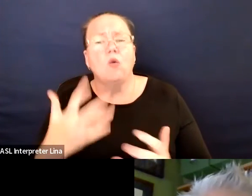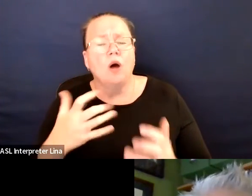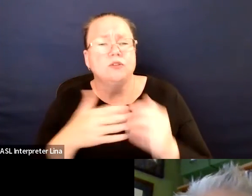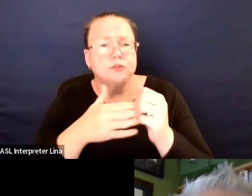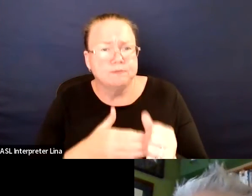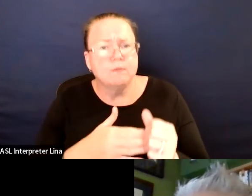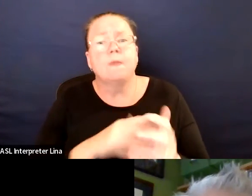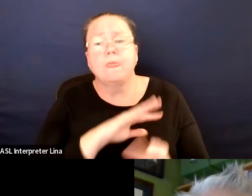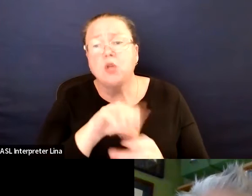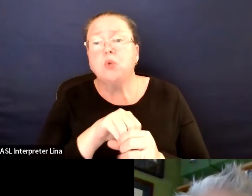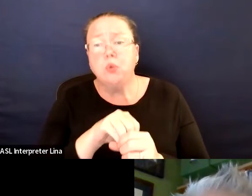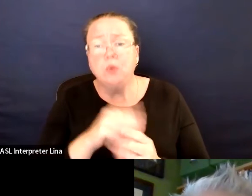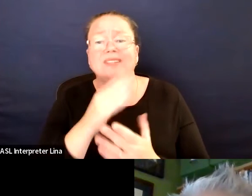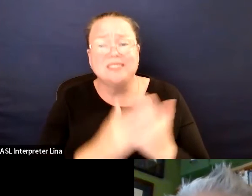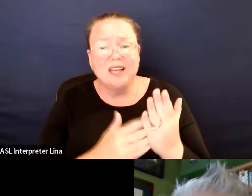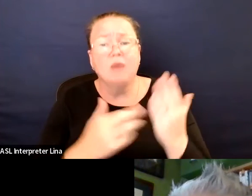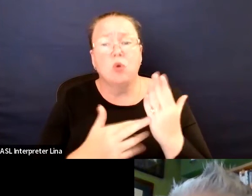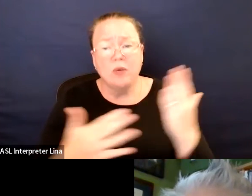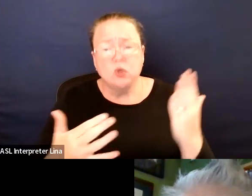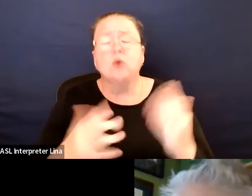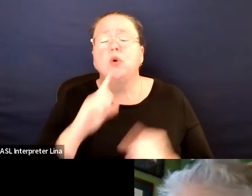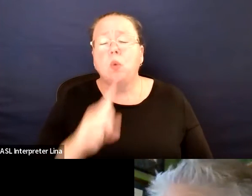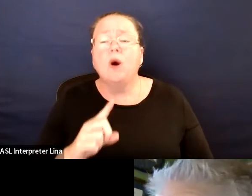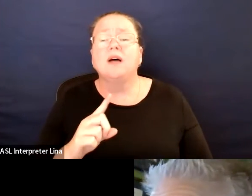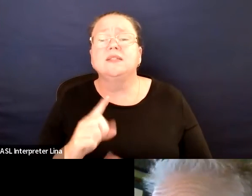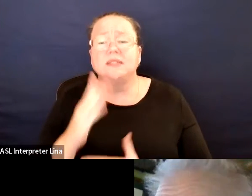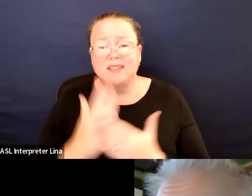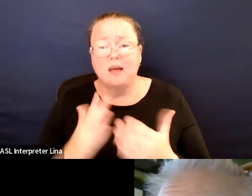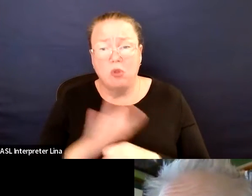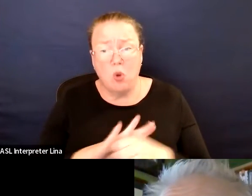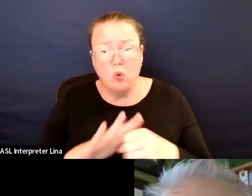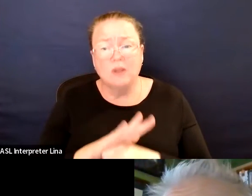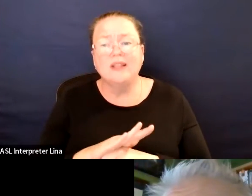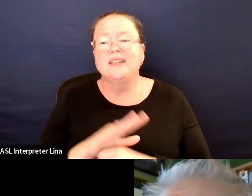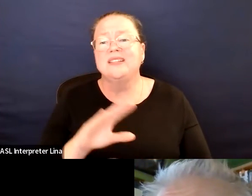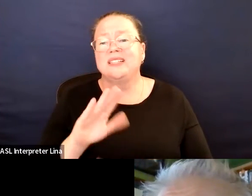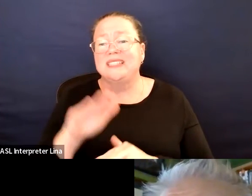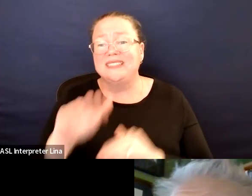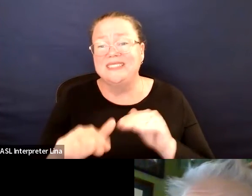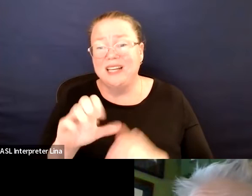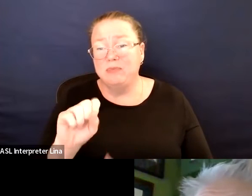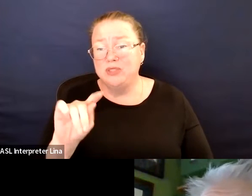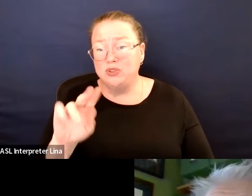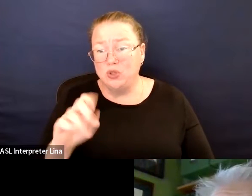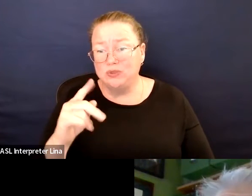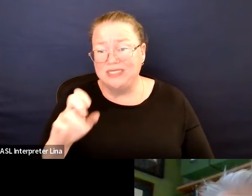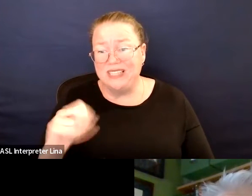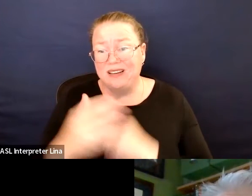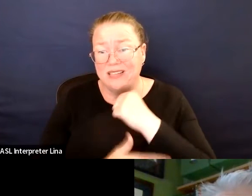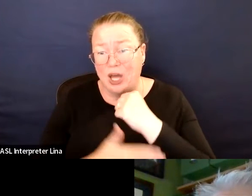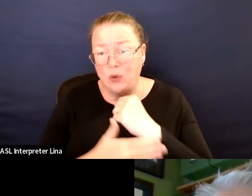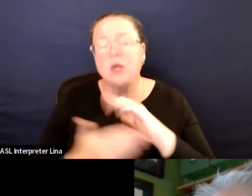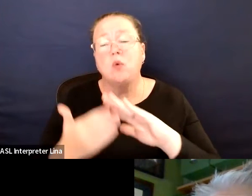I included, a couple of the resources was a couple we had locally was our Stepping Stones of Dunn County, which operates